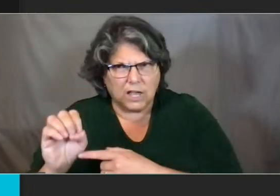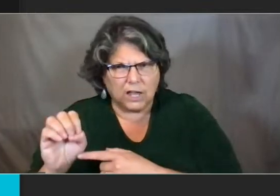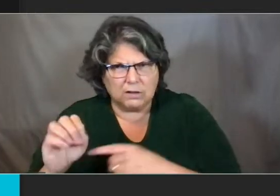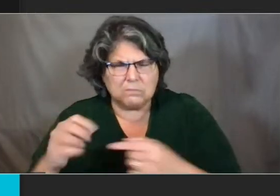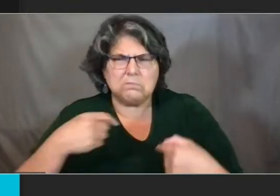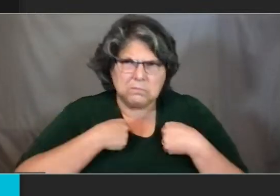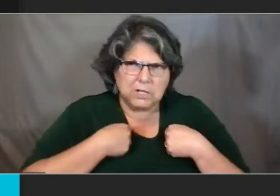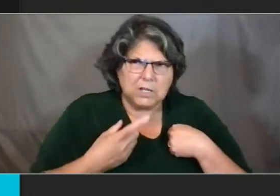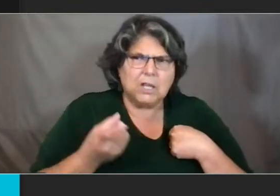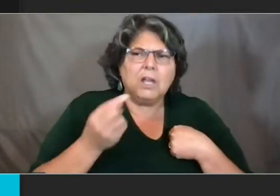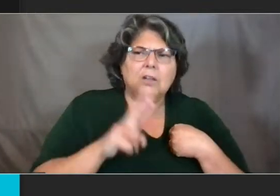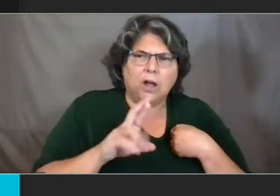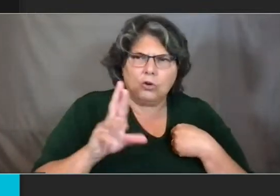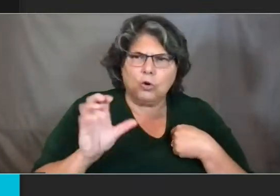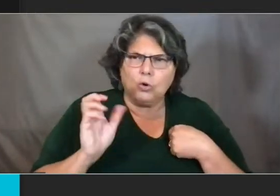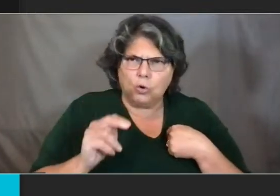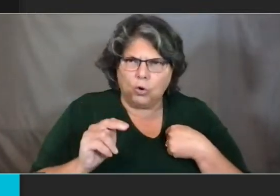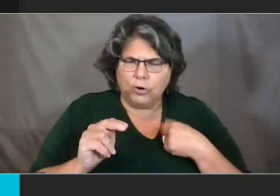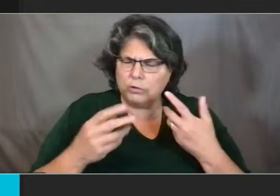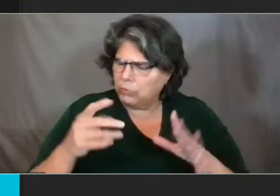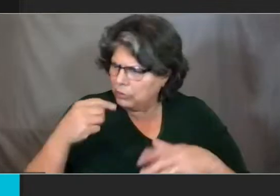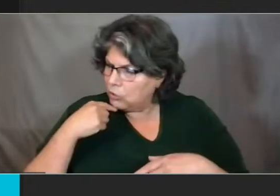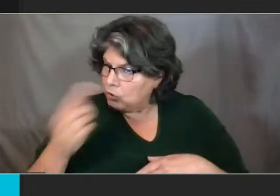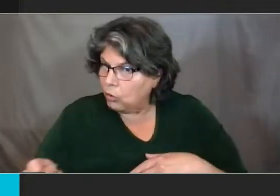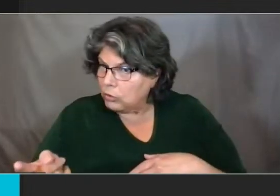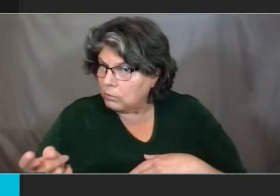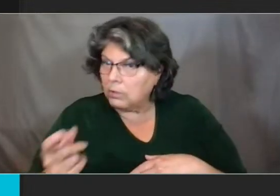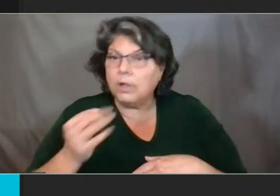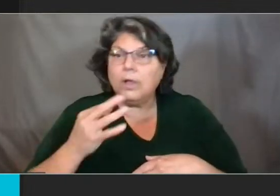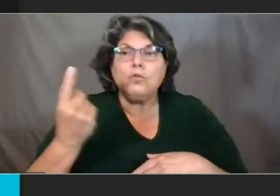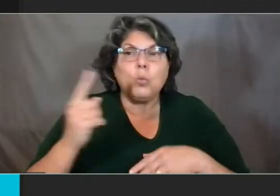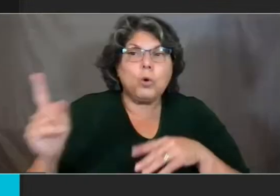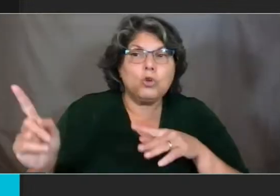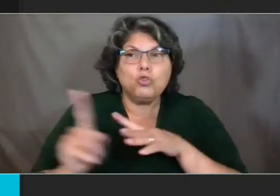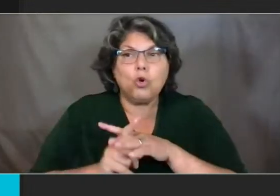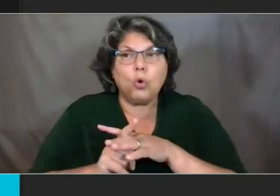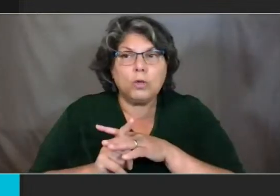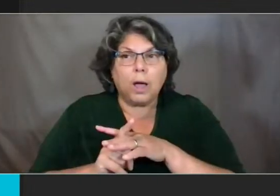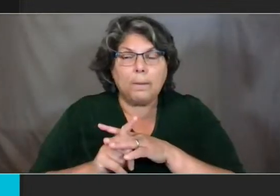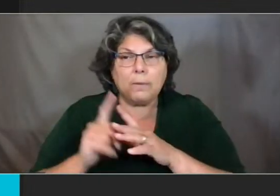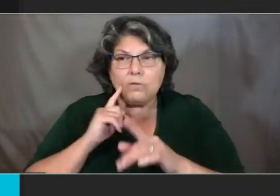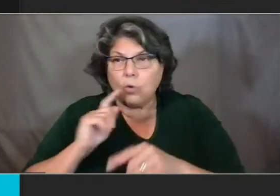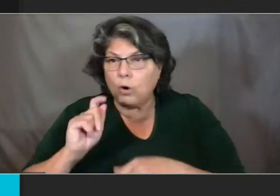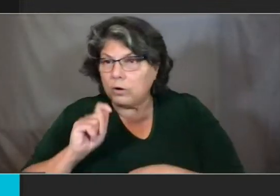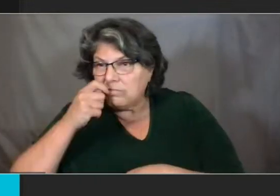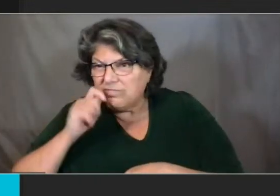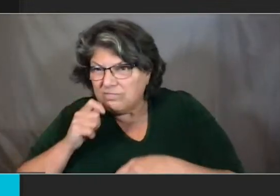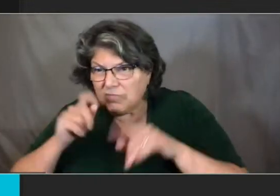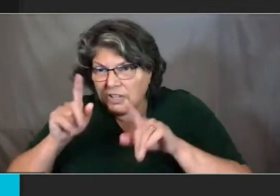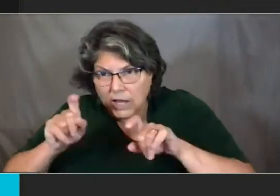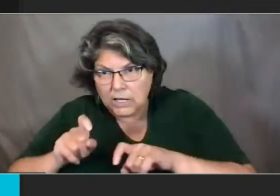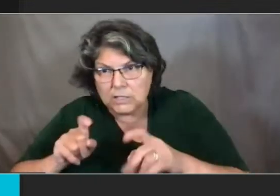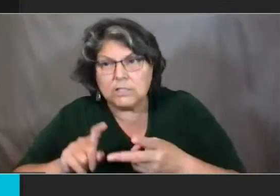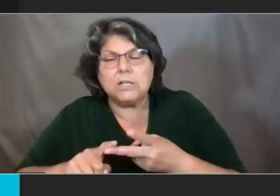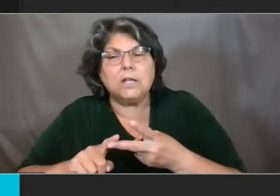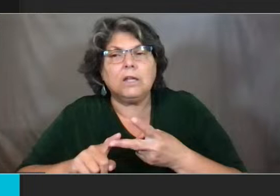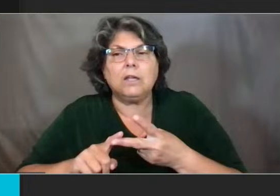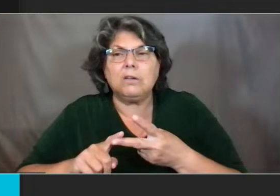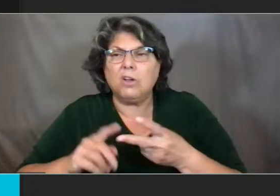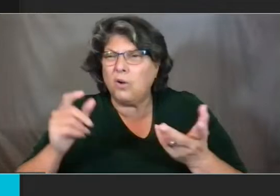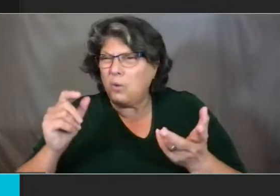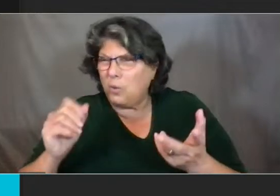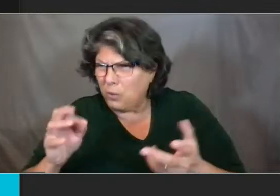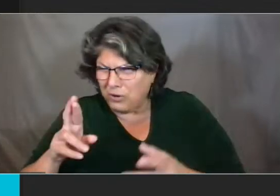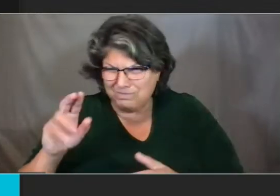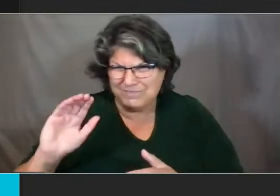direction that nobody should be turned away if they show up to that OptumServe site for testing, if they have symptoms